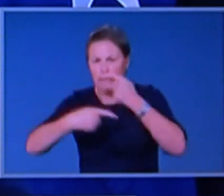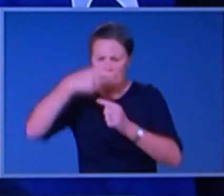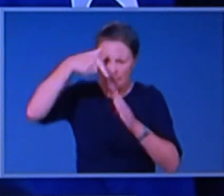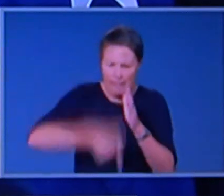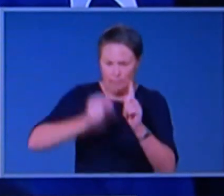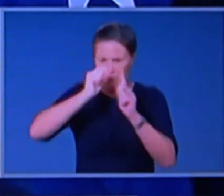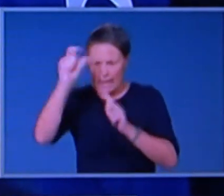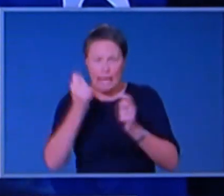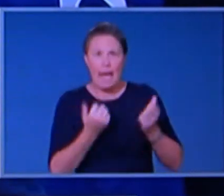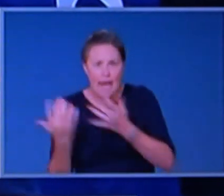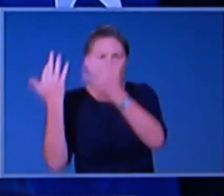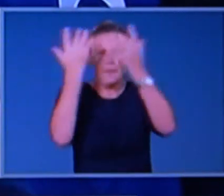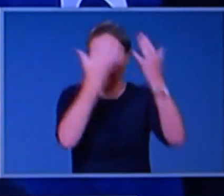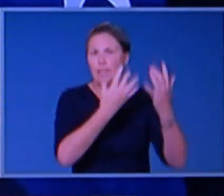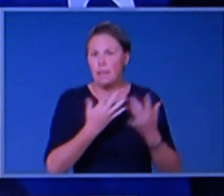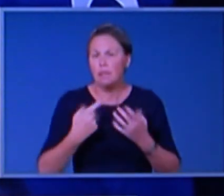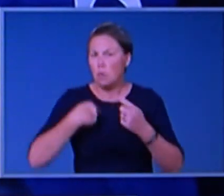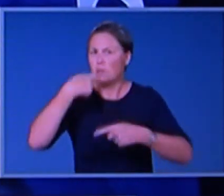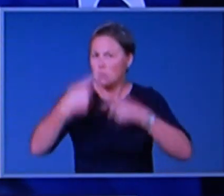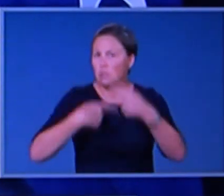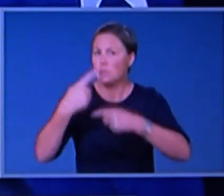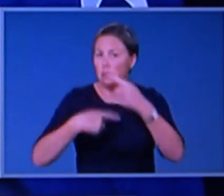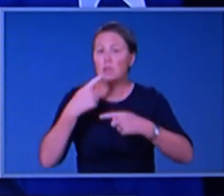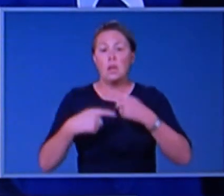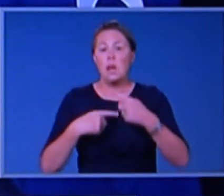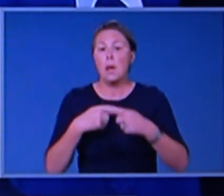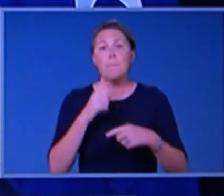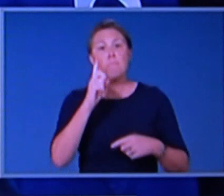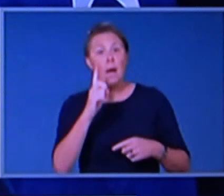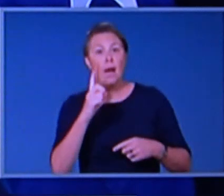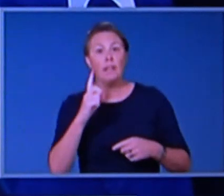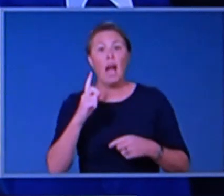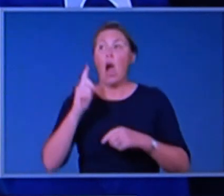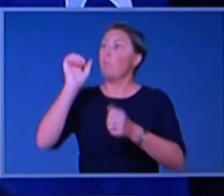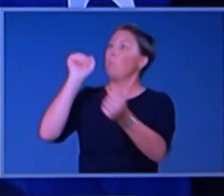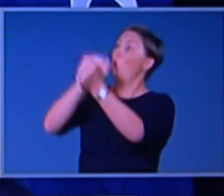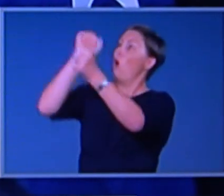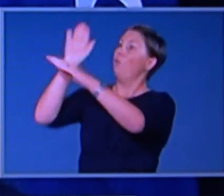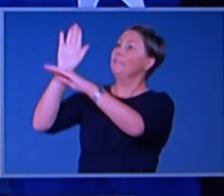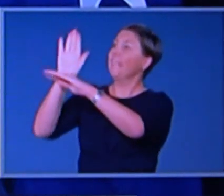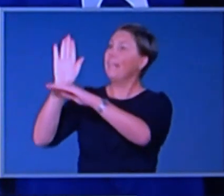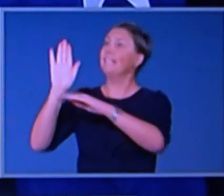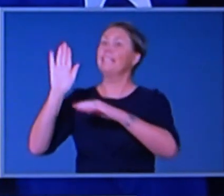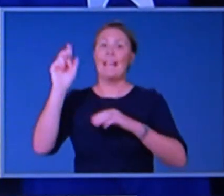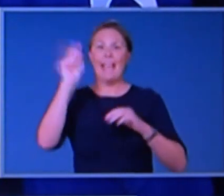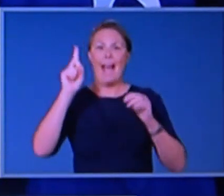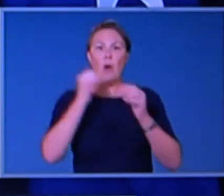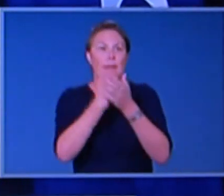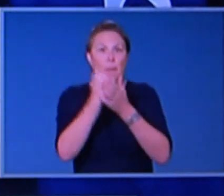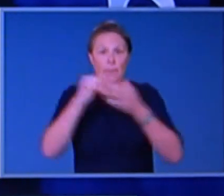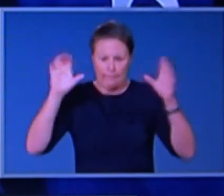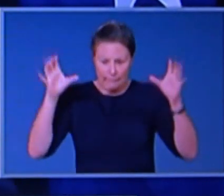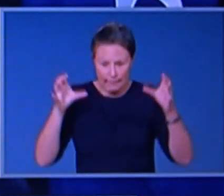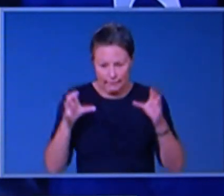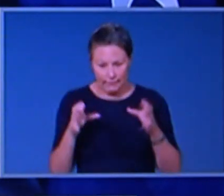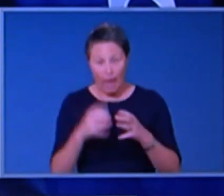I had flagged on earlier occasions that we can't become complacent because of the fall in the number of internationally acquired cases,